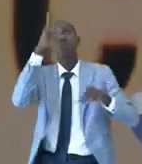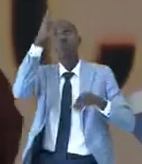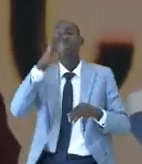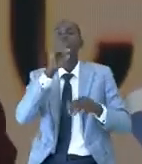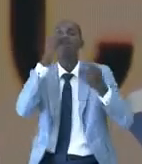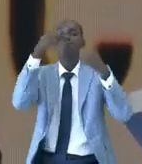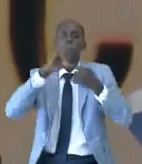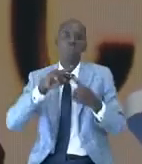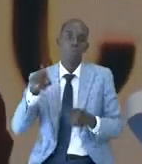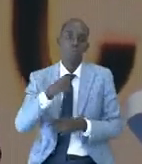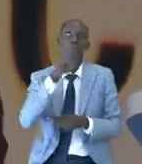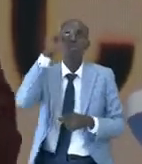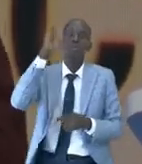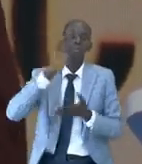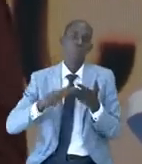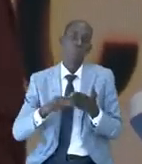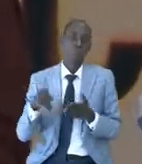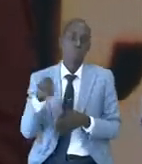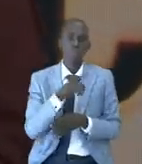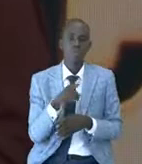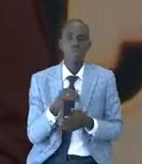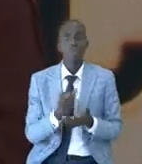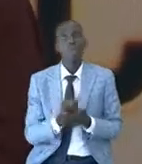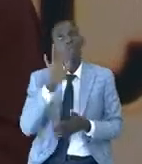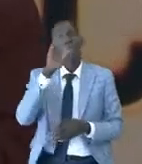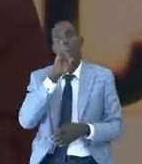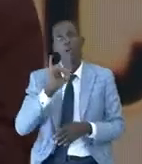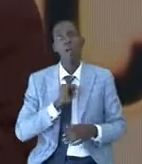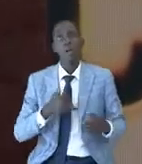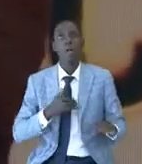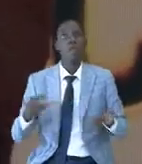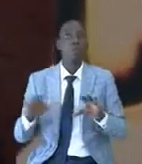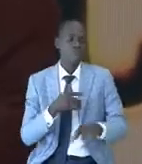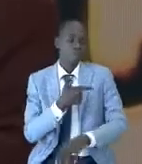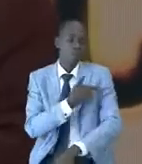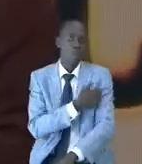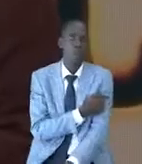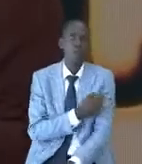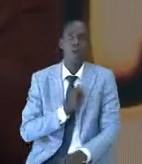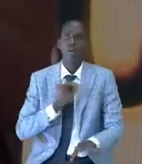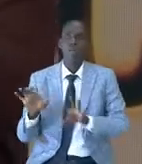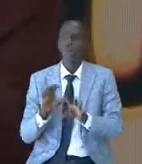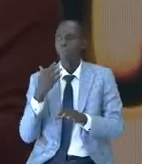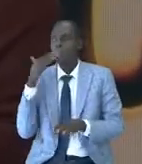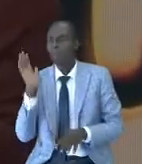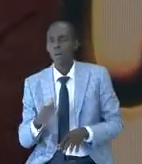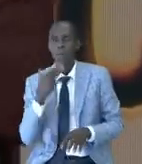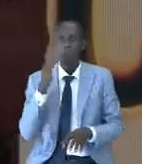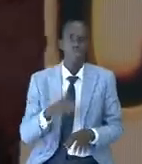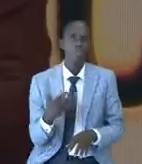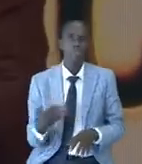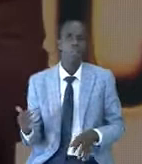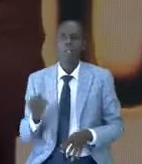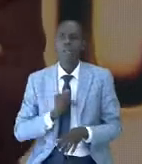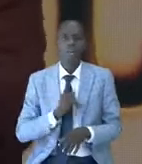He'll forgive you. You say, I've gone into drugs. I've gone into this and that. Yes, I understand. I know how you feel. I know